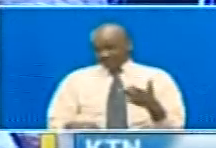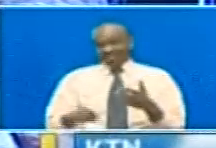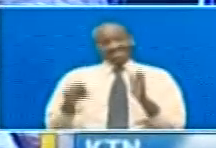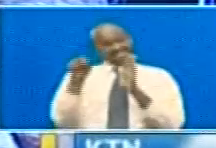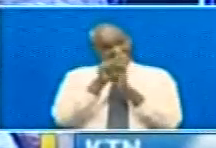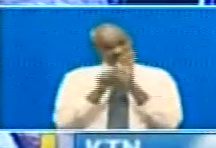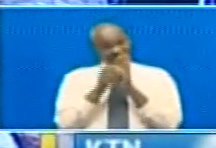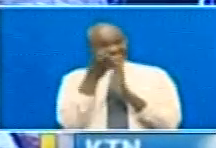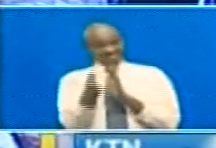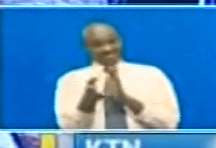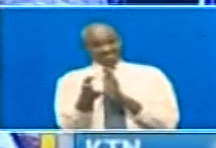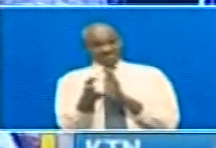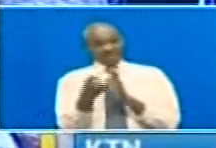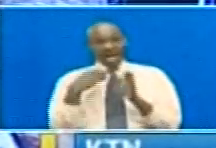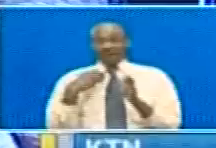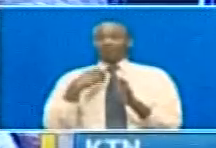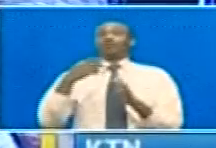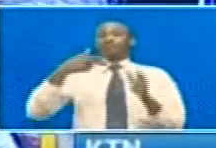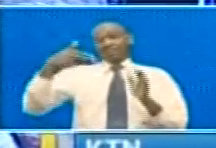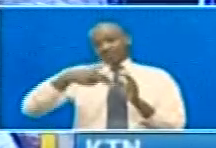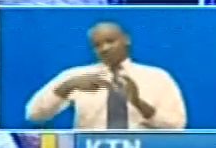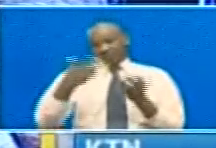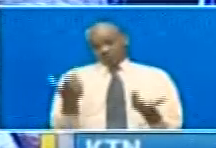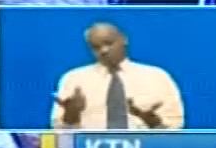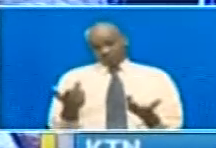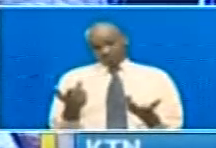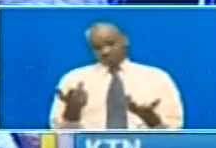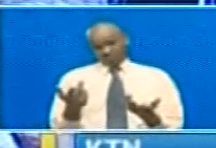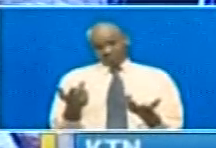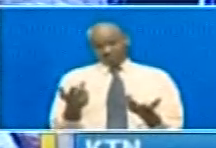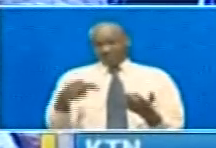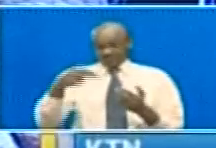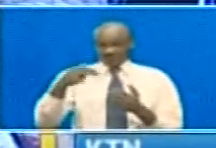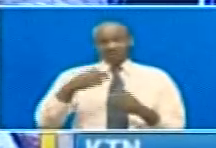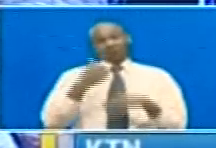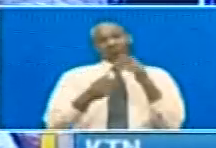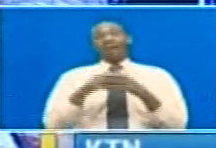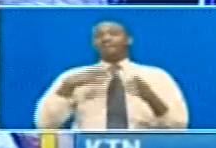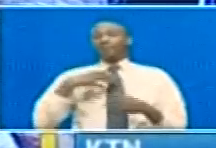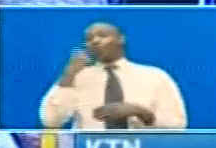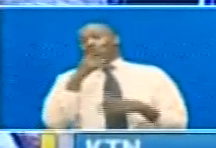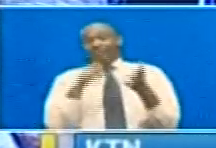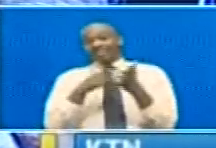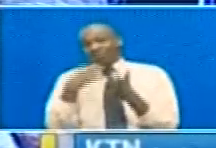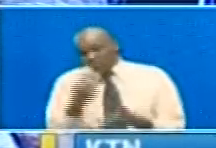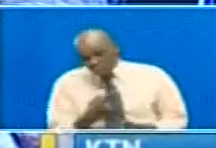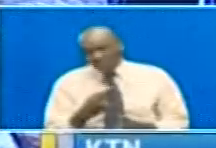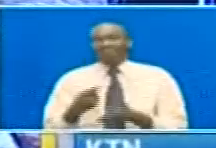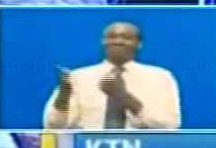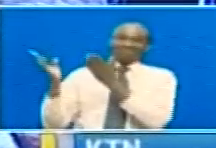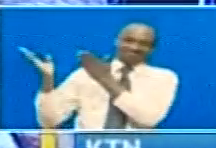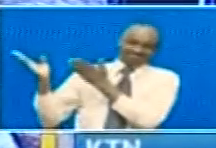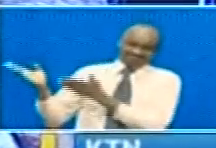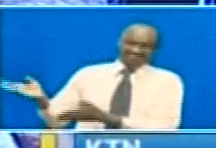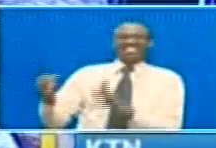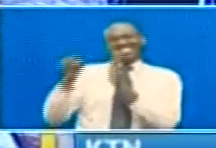that is the stalled construction project that was worth about 105 million. And the men who are being accused in this are the men who have served